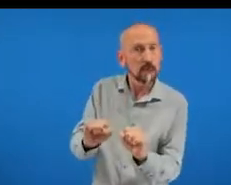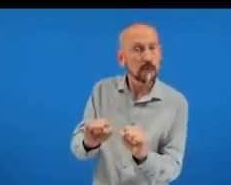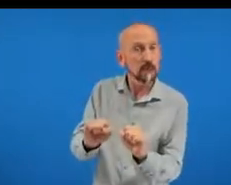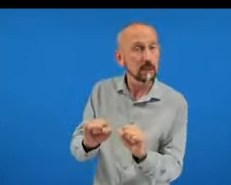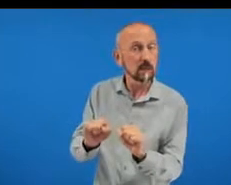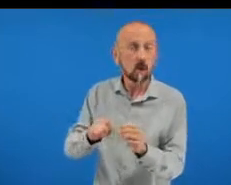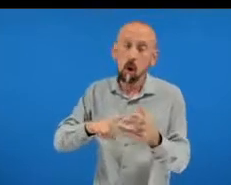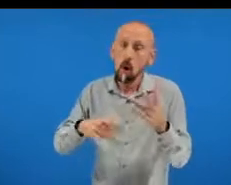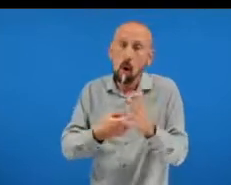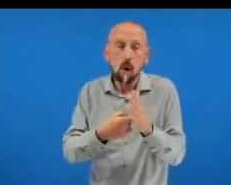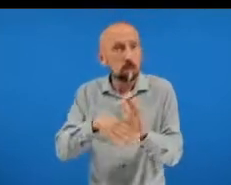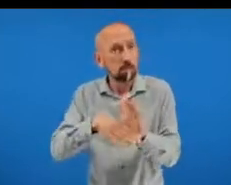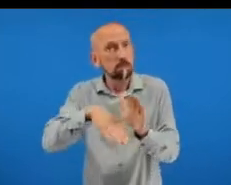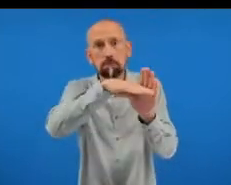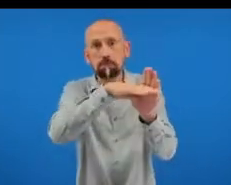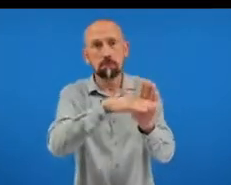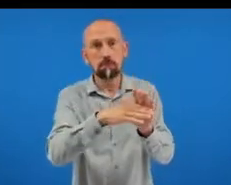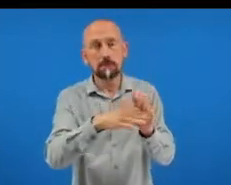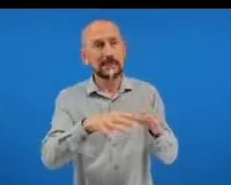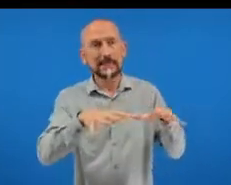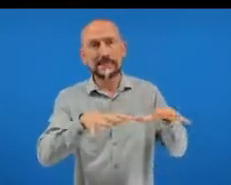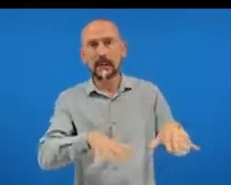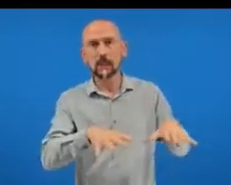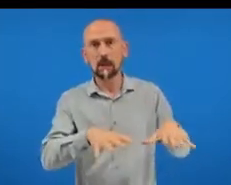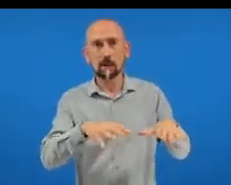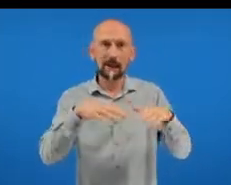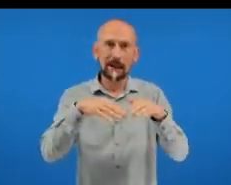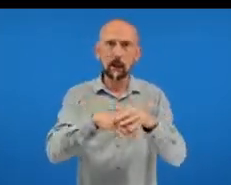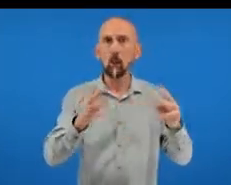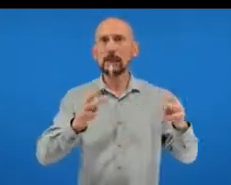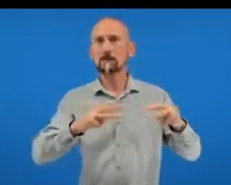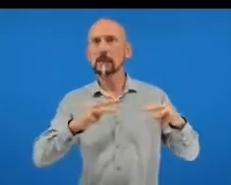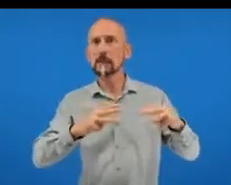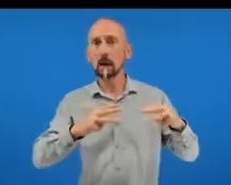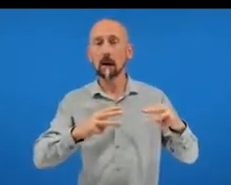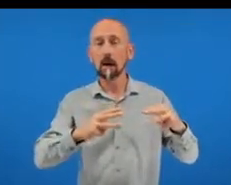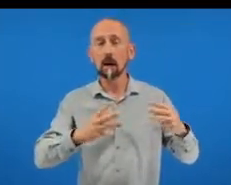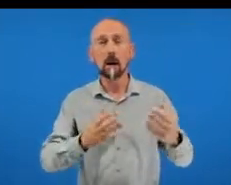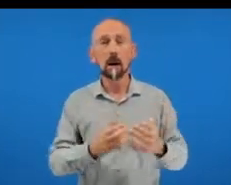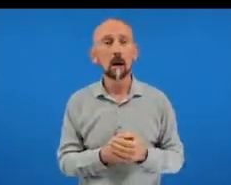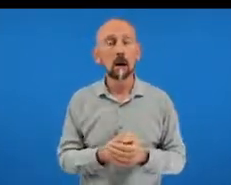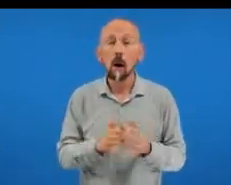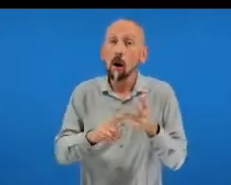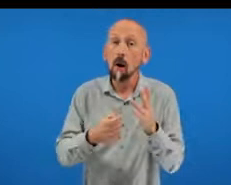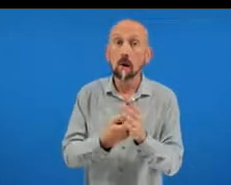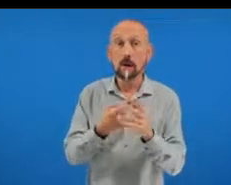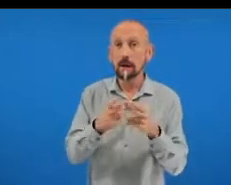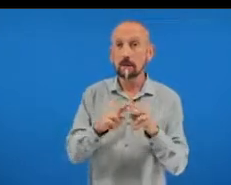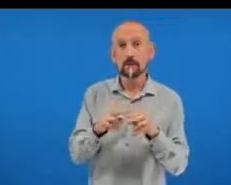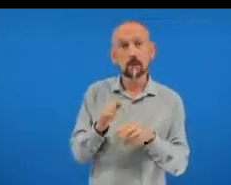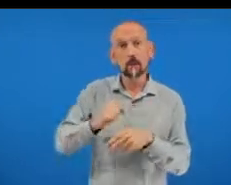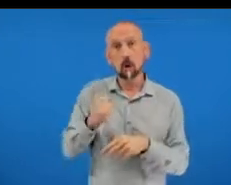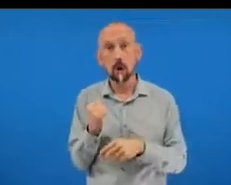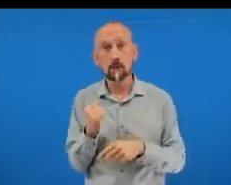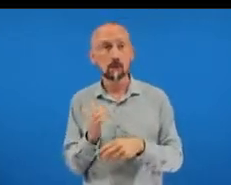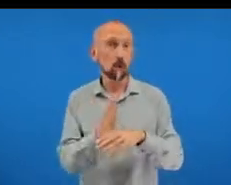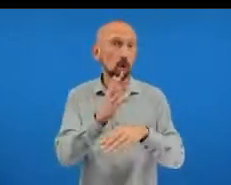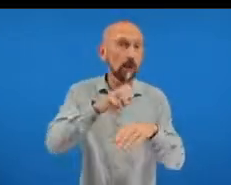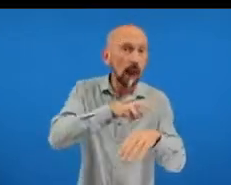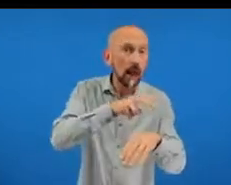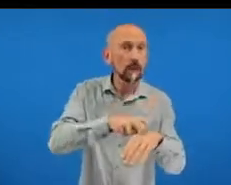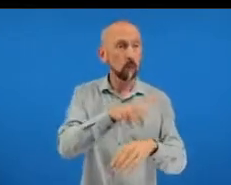national politics in terms of Westminster, or if you live in one of the devolved nations, if it's perhaps your devolved